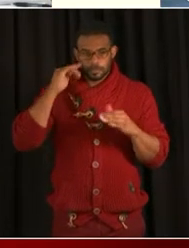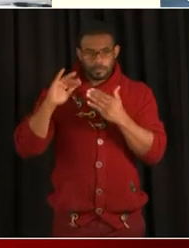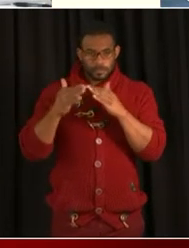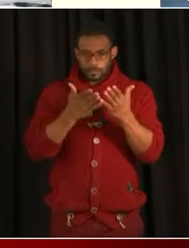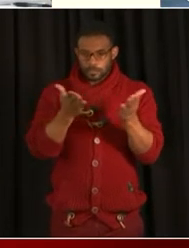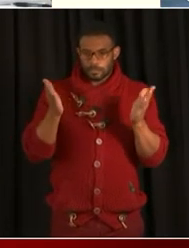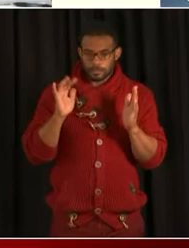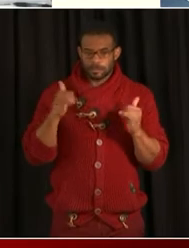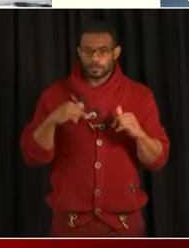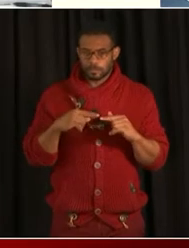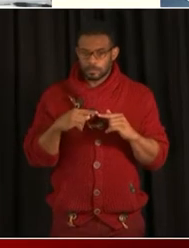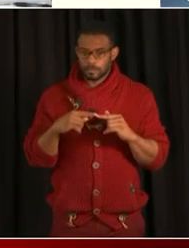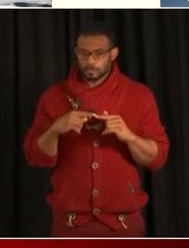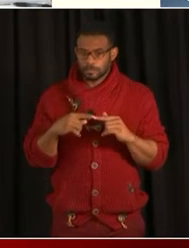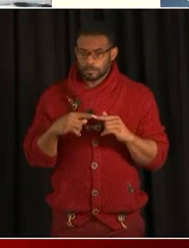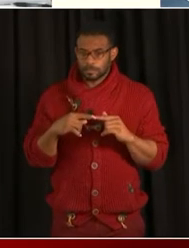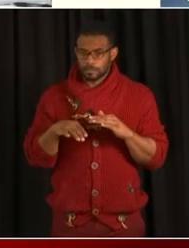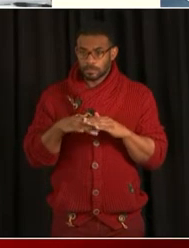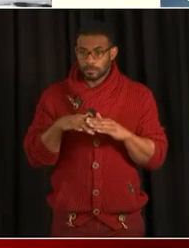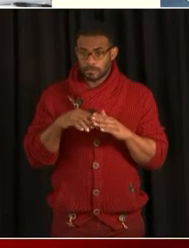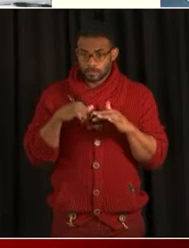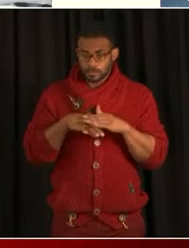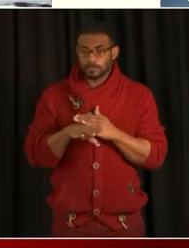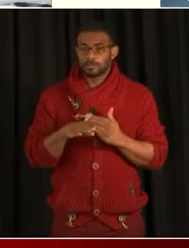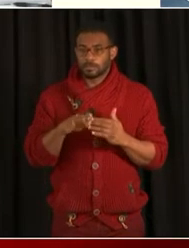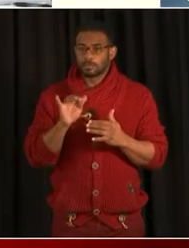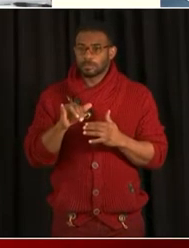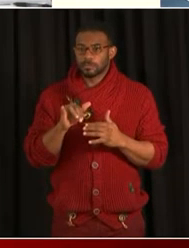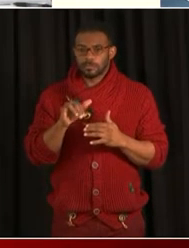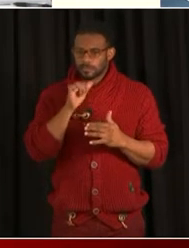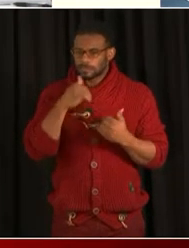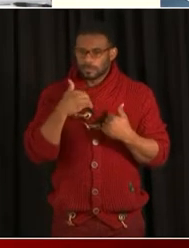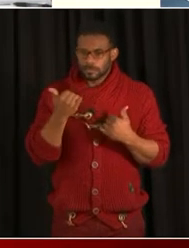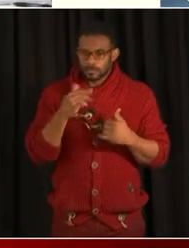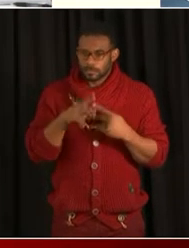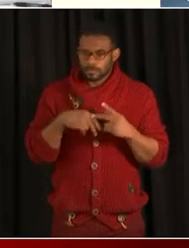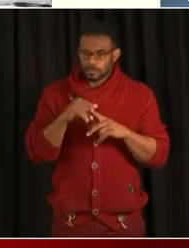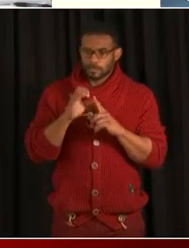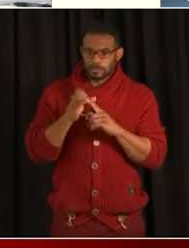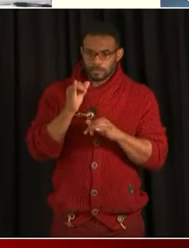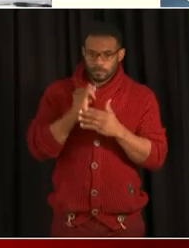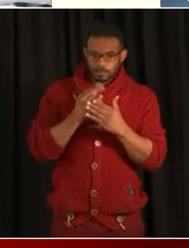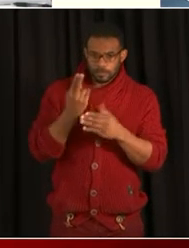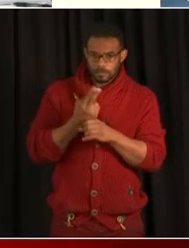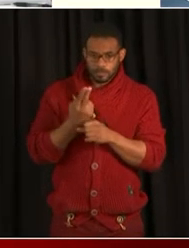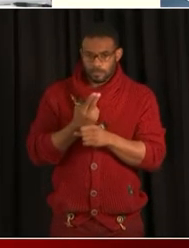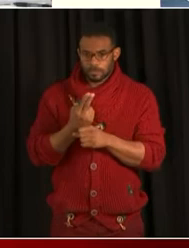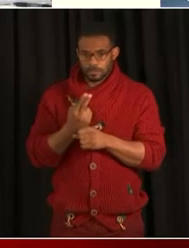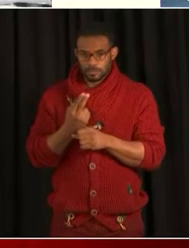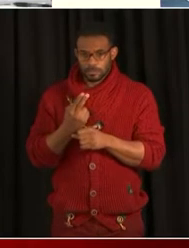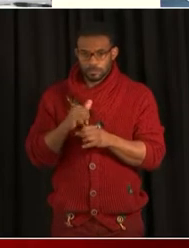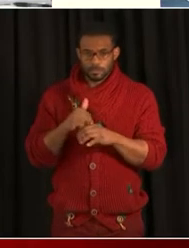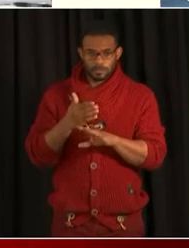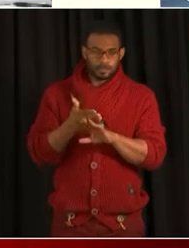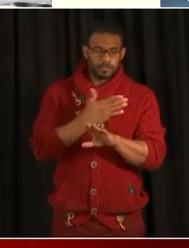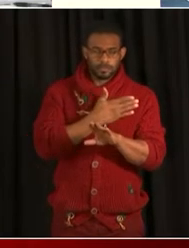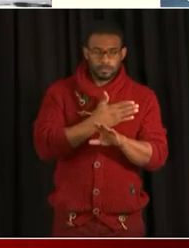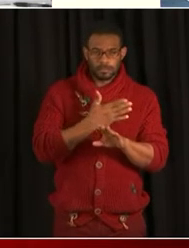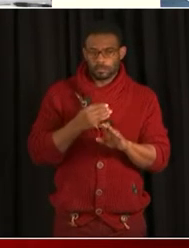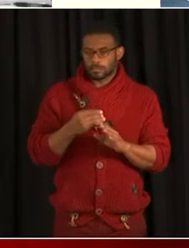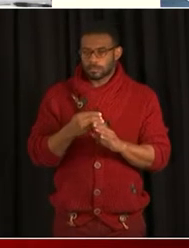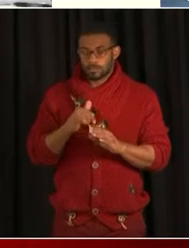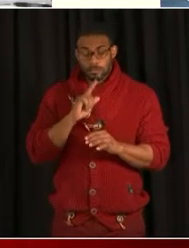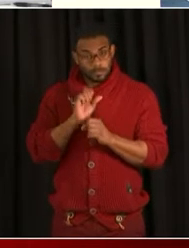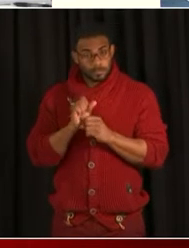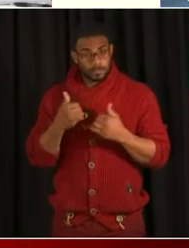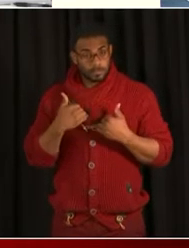the neighborhoods that we basically go into that didn't have any type of cultural arts use in the previous,